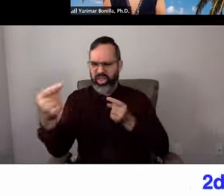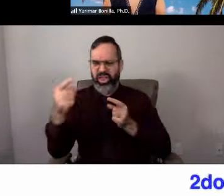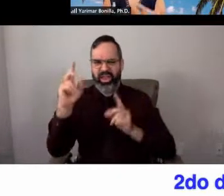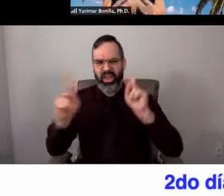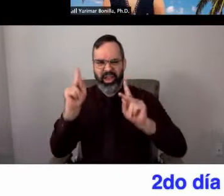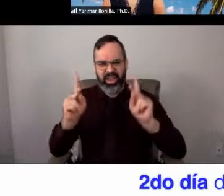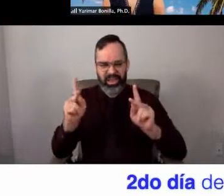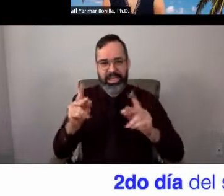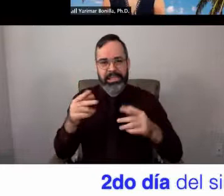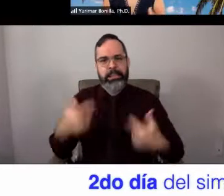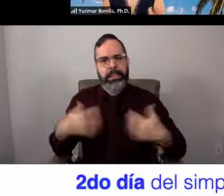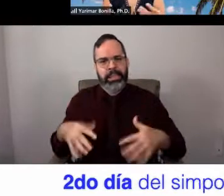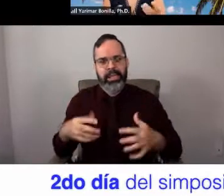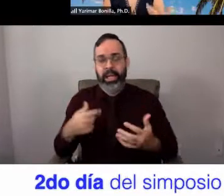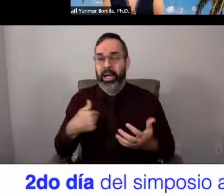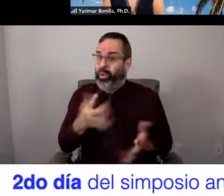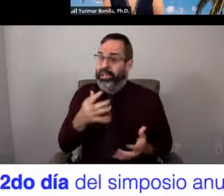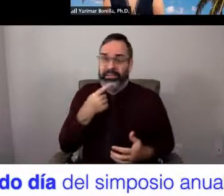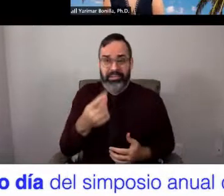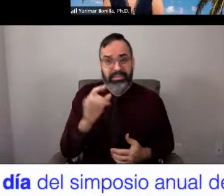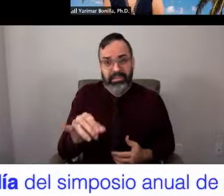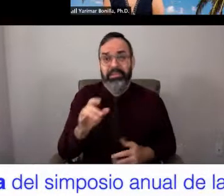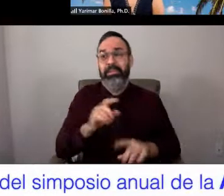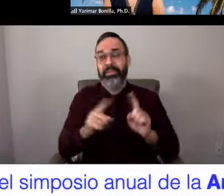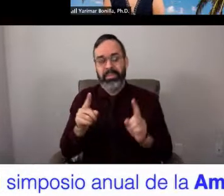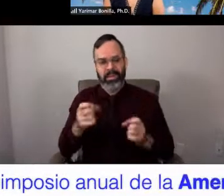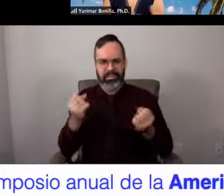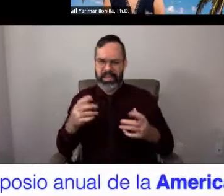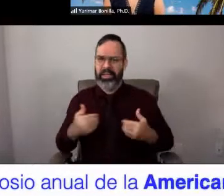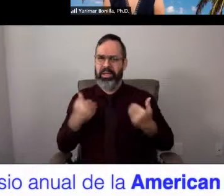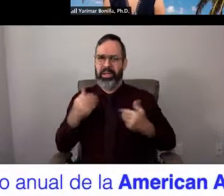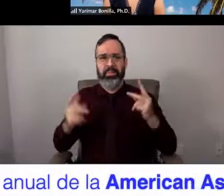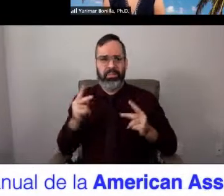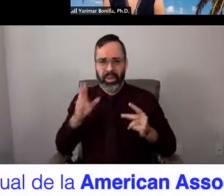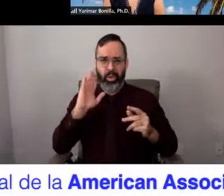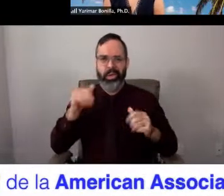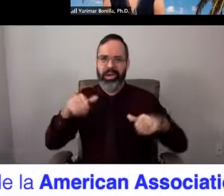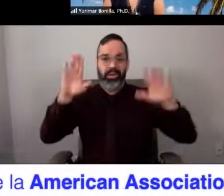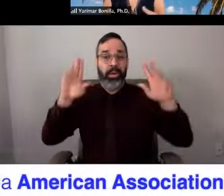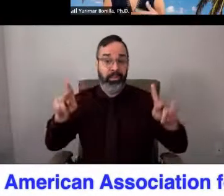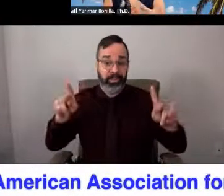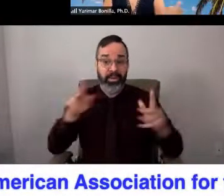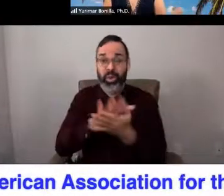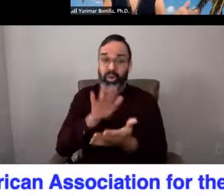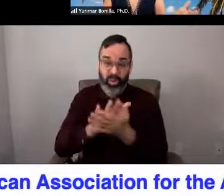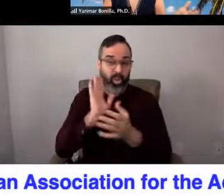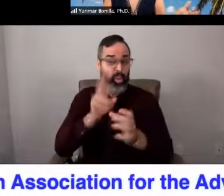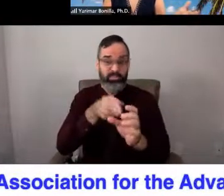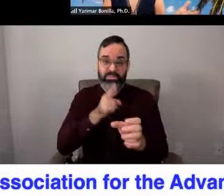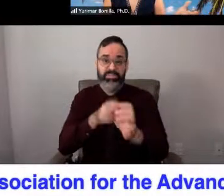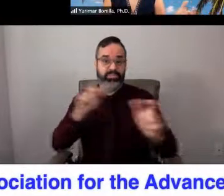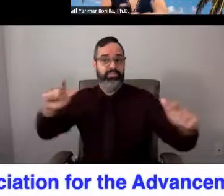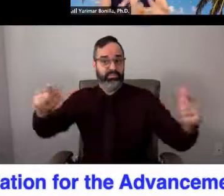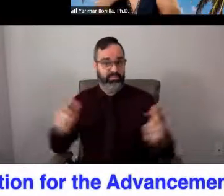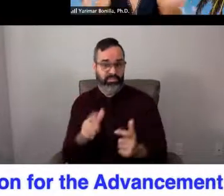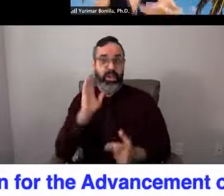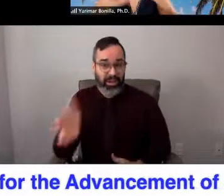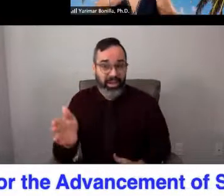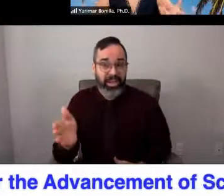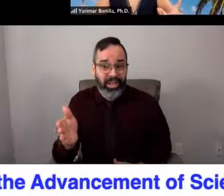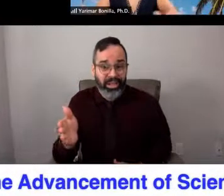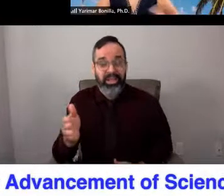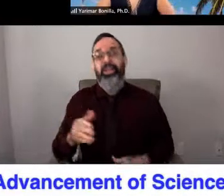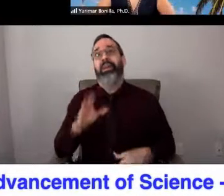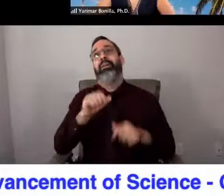say this, but I think that a lot of young people are going to give up on school and give up on you know,